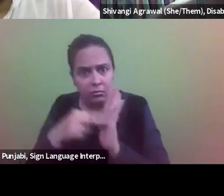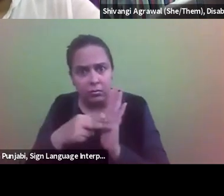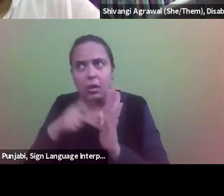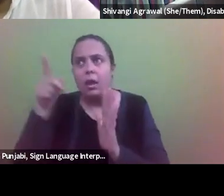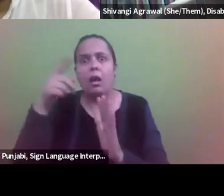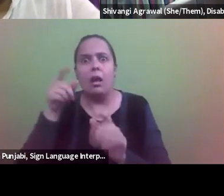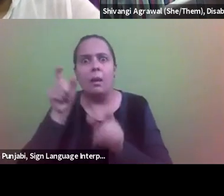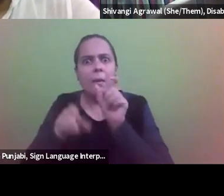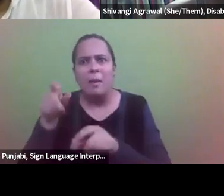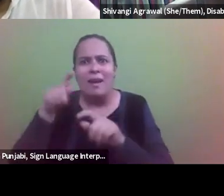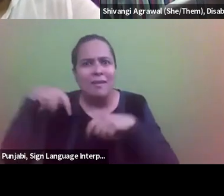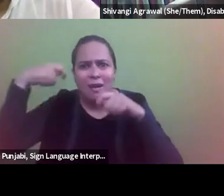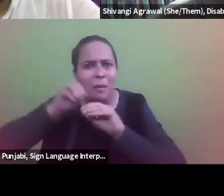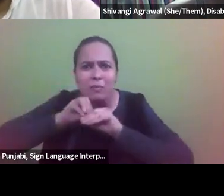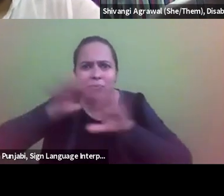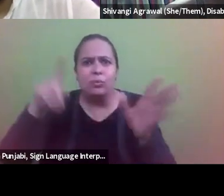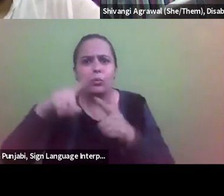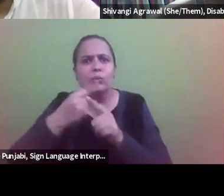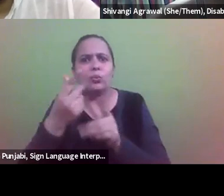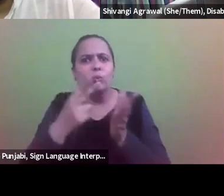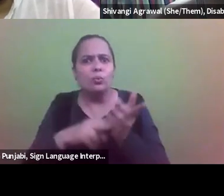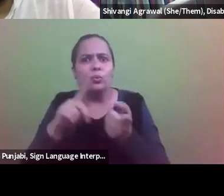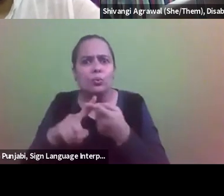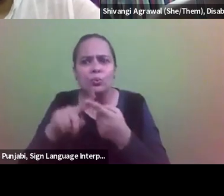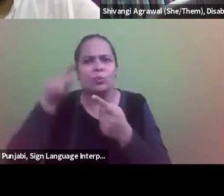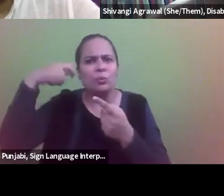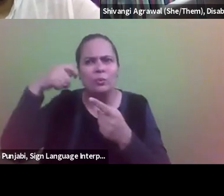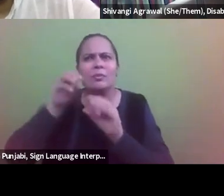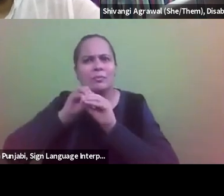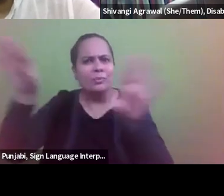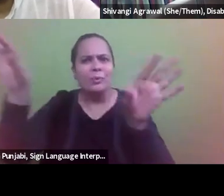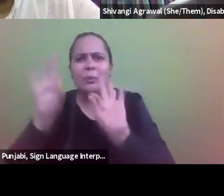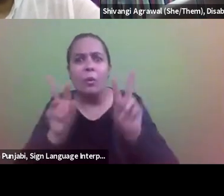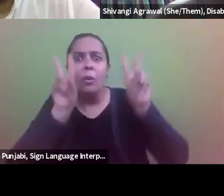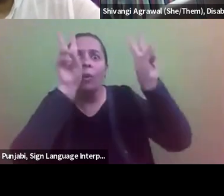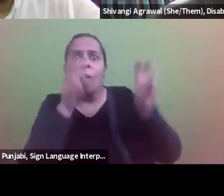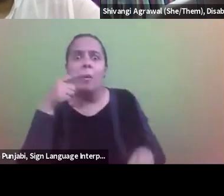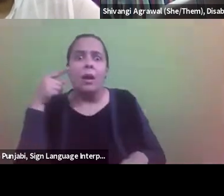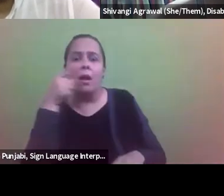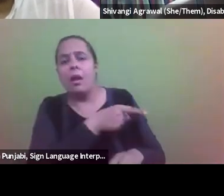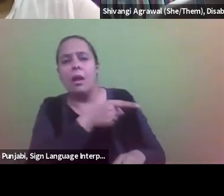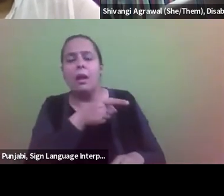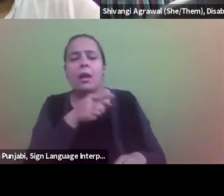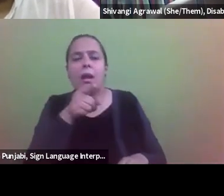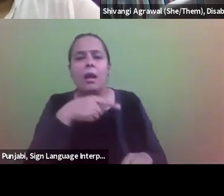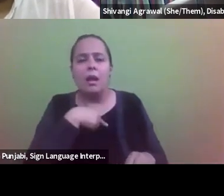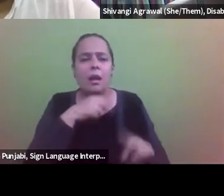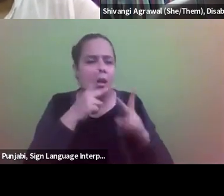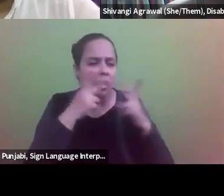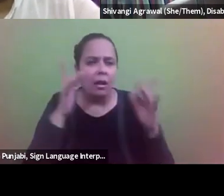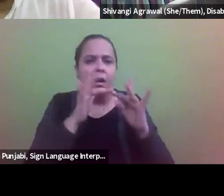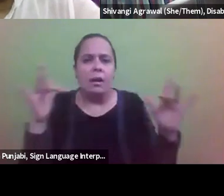said, what? But they haven't even, nobody has seen the film. And then I log into my IMDb page and I see that the film has got a rating